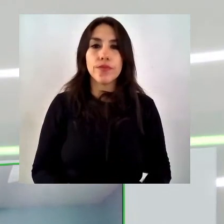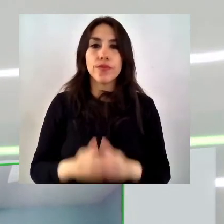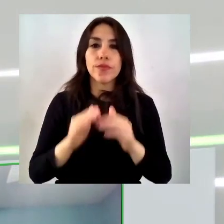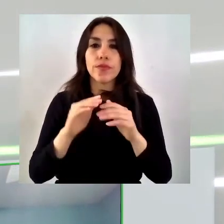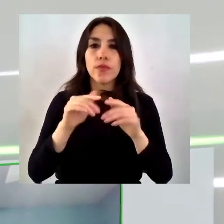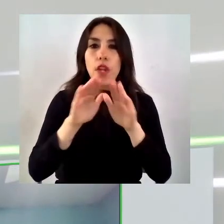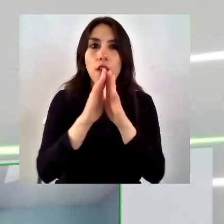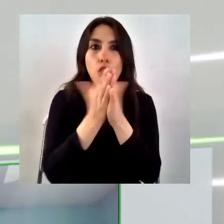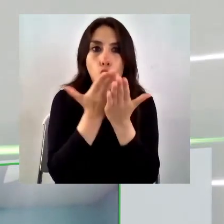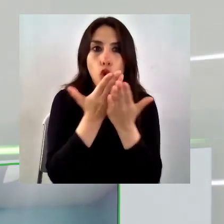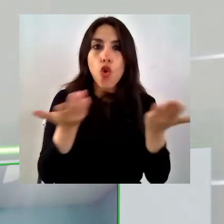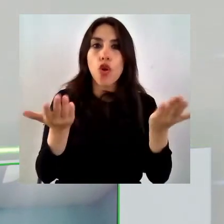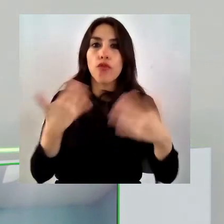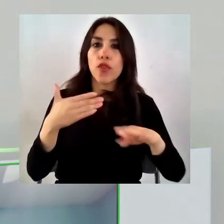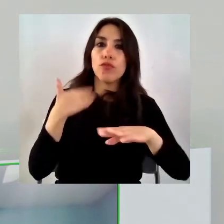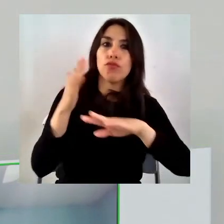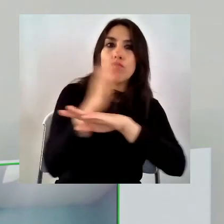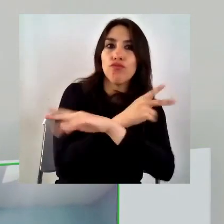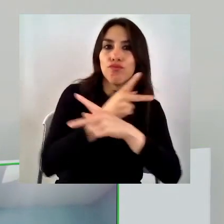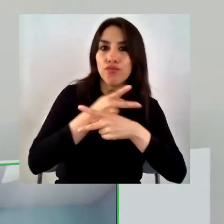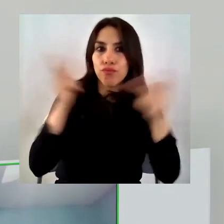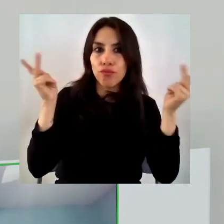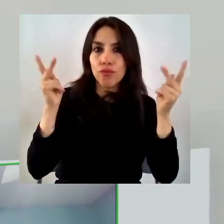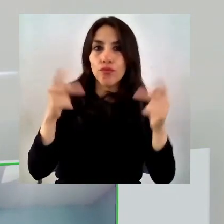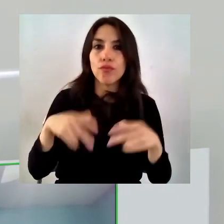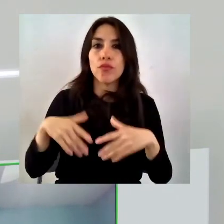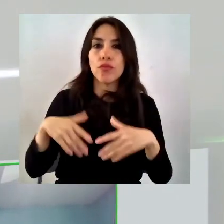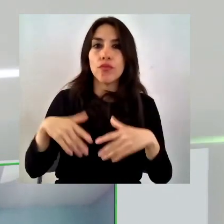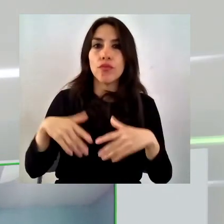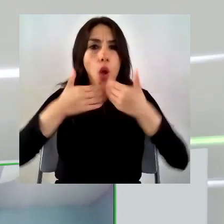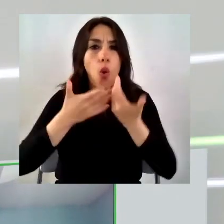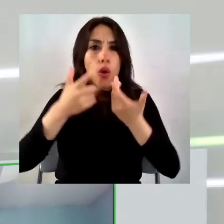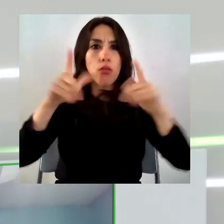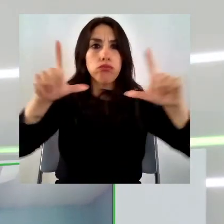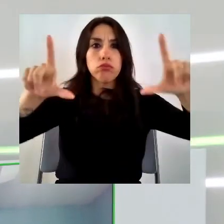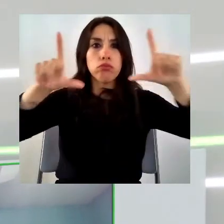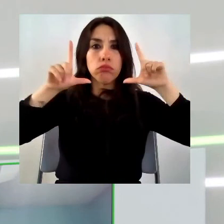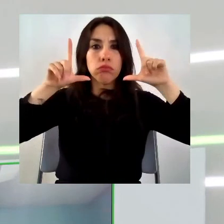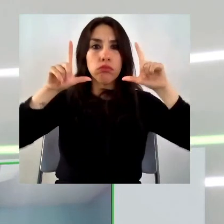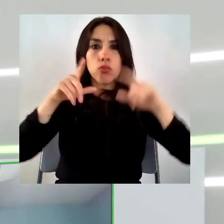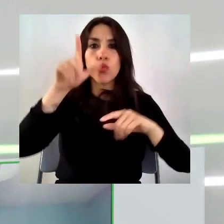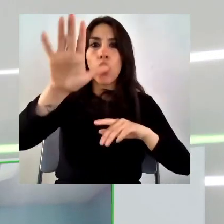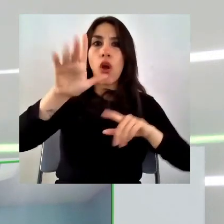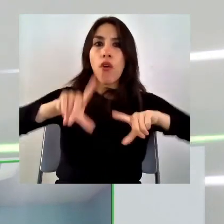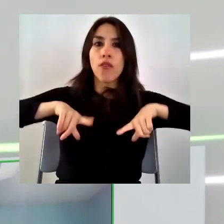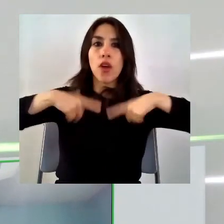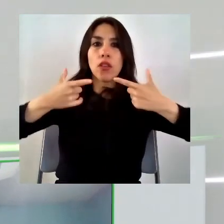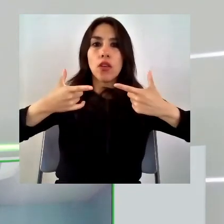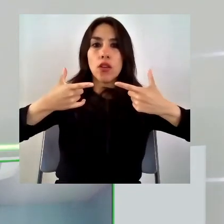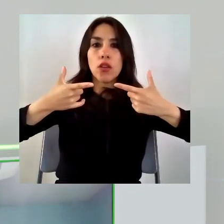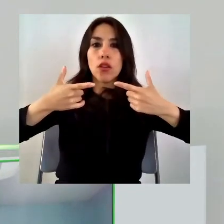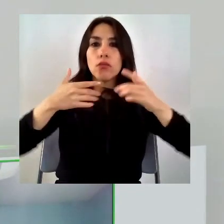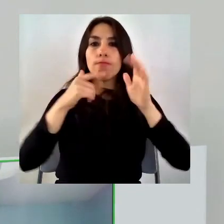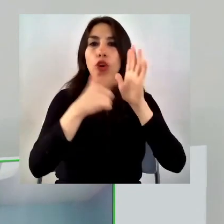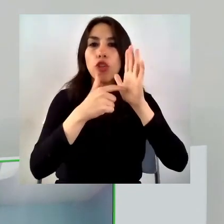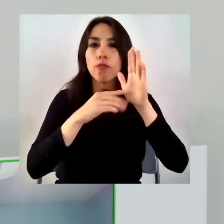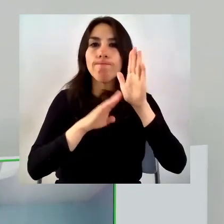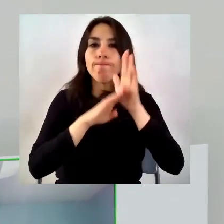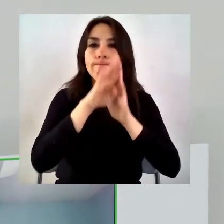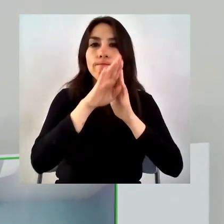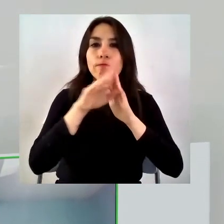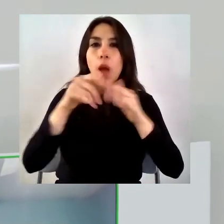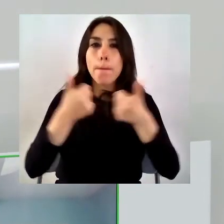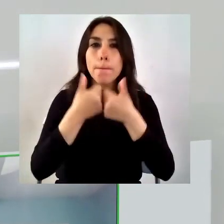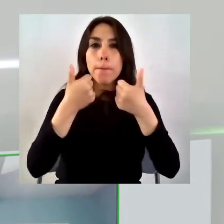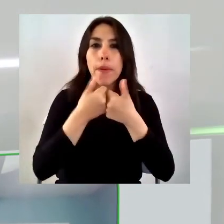published earlier, how do you think it might have impacted your personal life and your professional development as a person with a